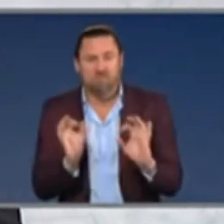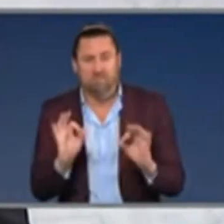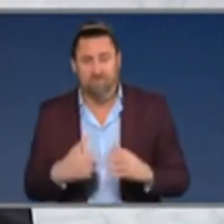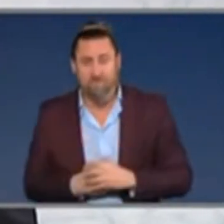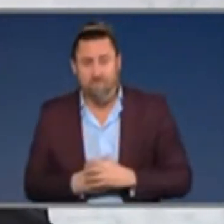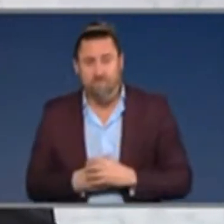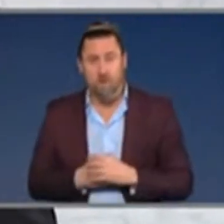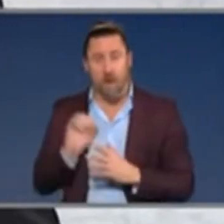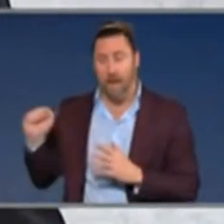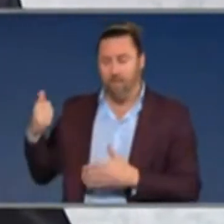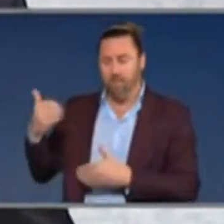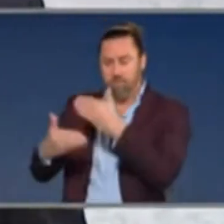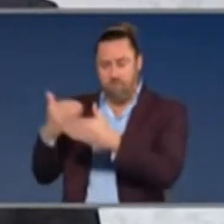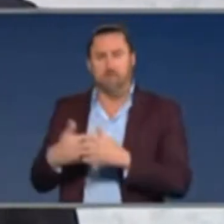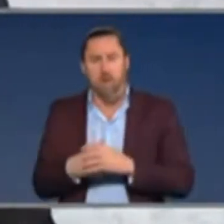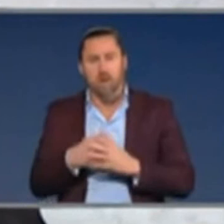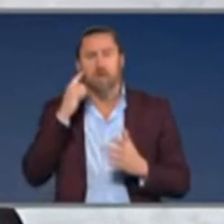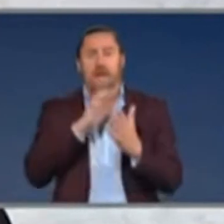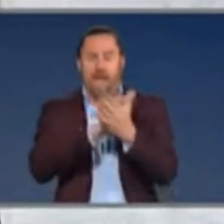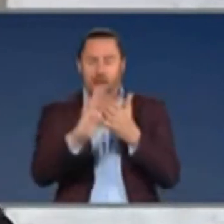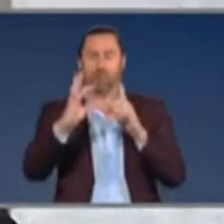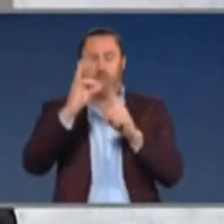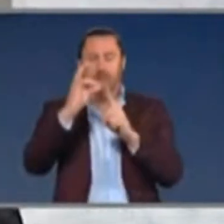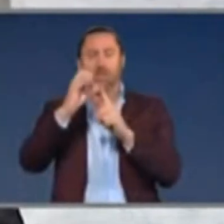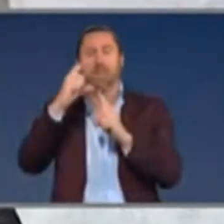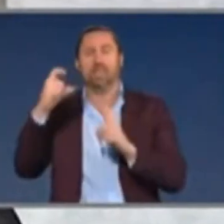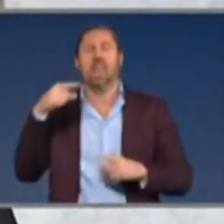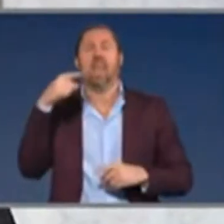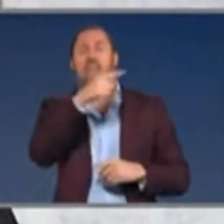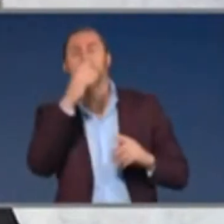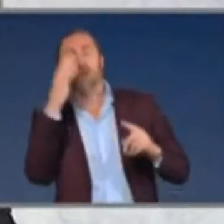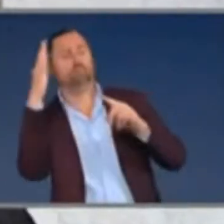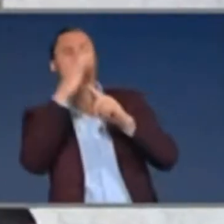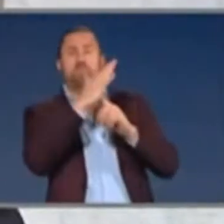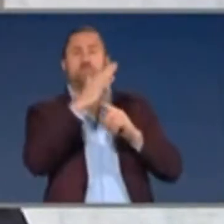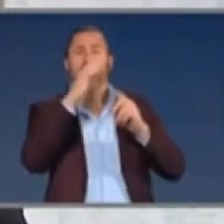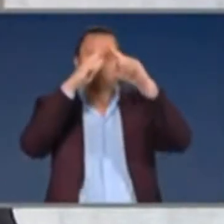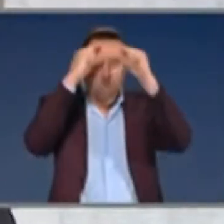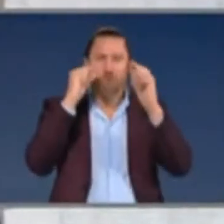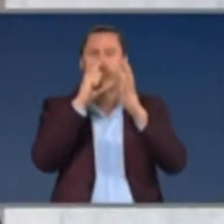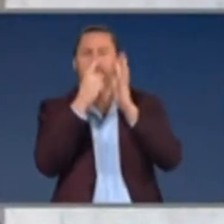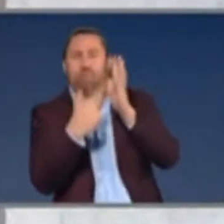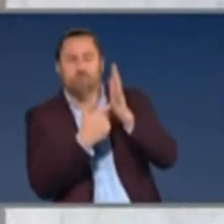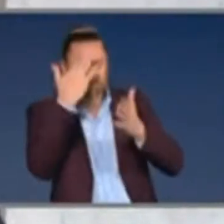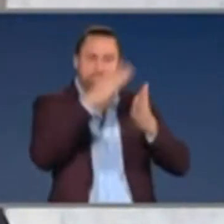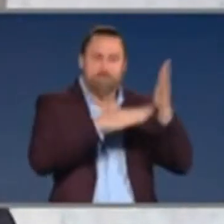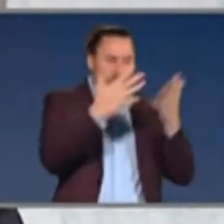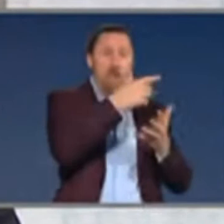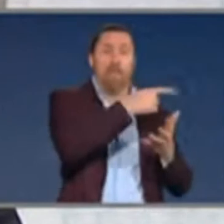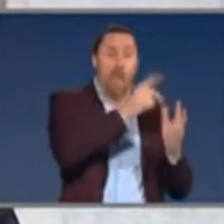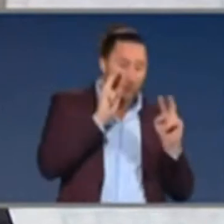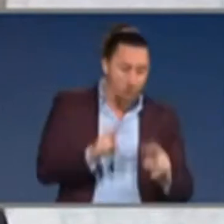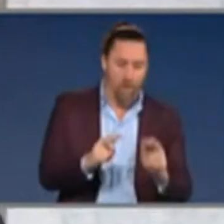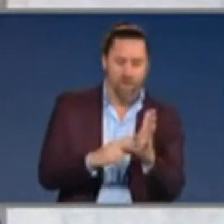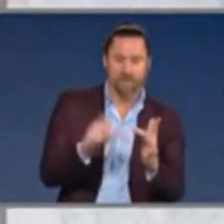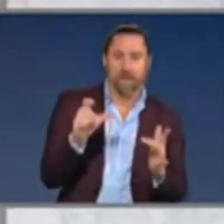how he's progressing with that. Now, the AHPPC, which Professor Kelly is bringing it together today, is really focused on the Victorian